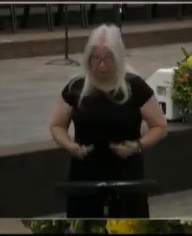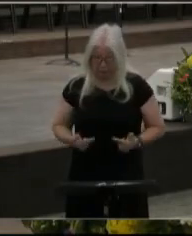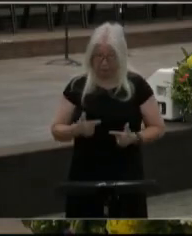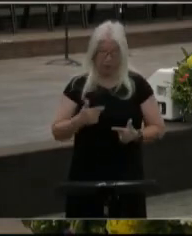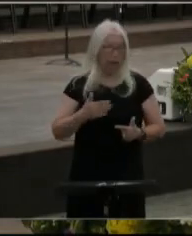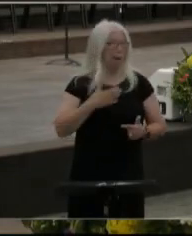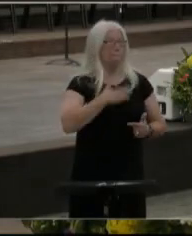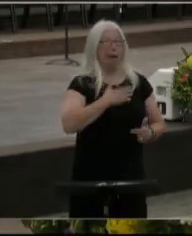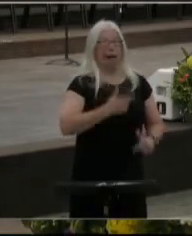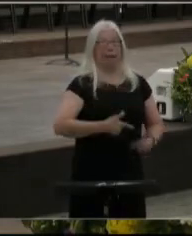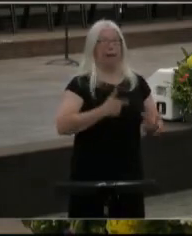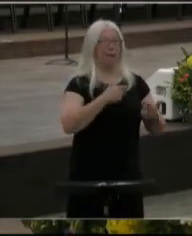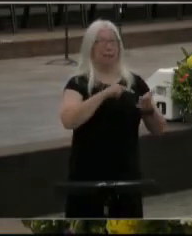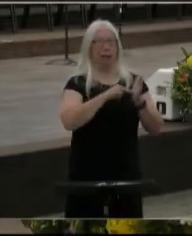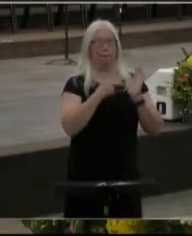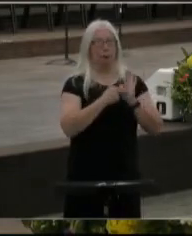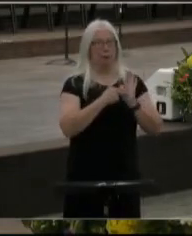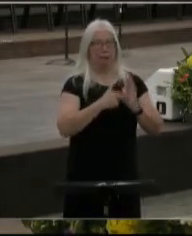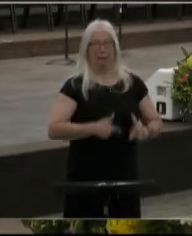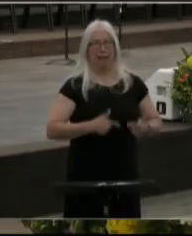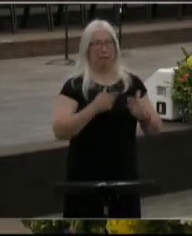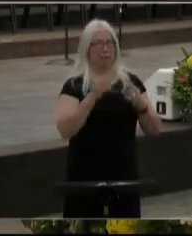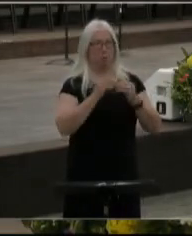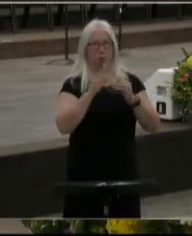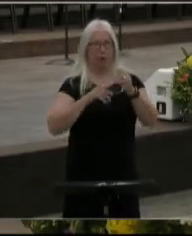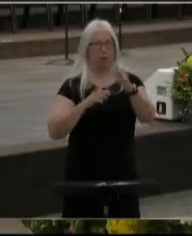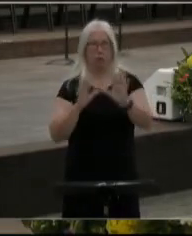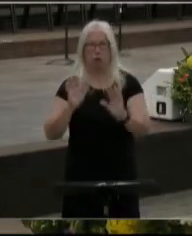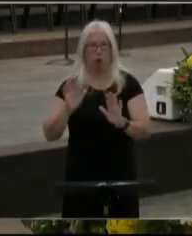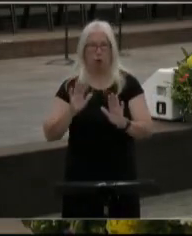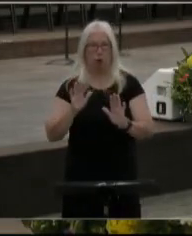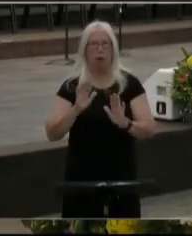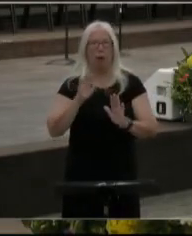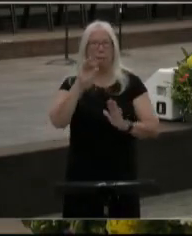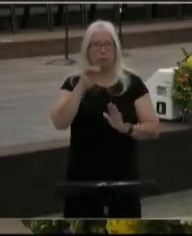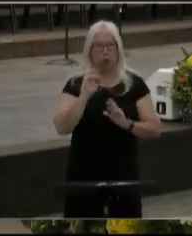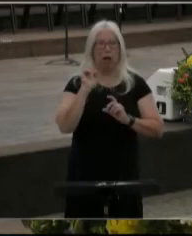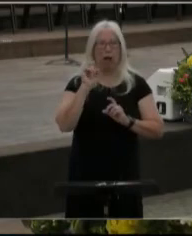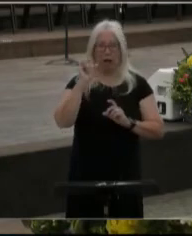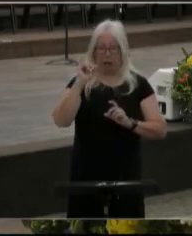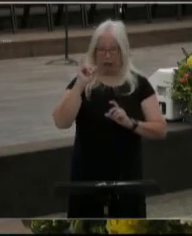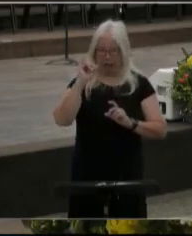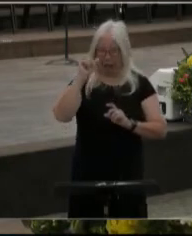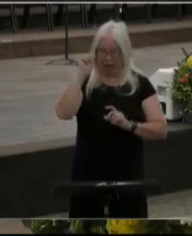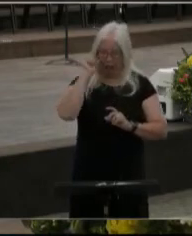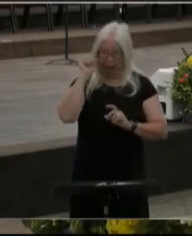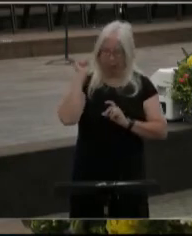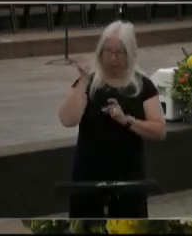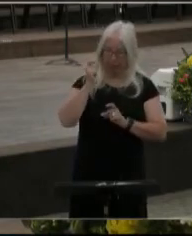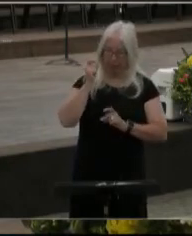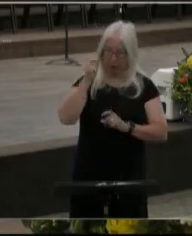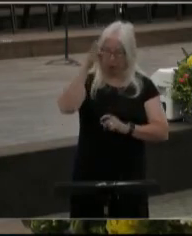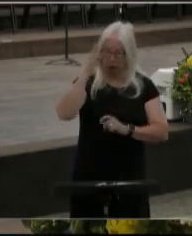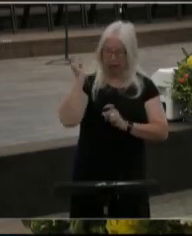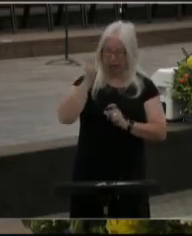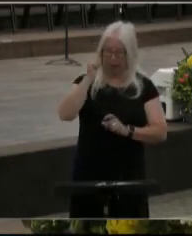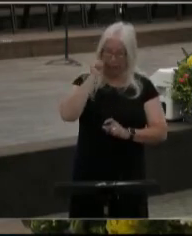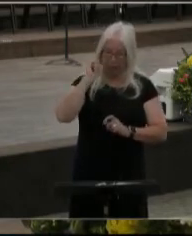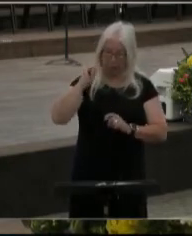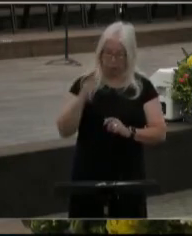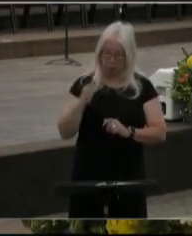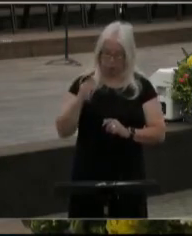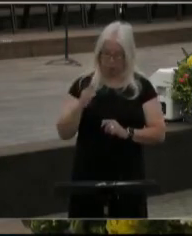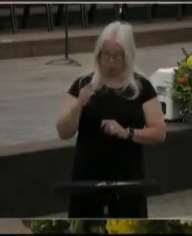life is not any better than the purpose for your life. And God gave Adam a job before sin. Work was not a curse of